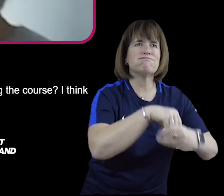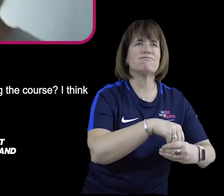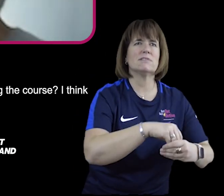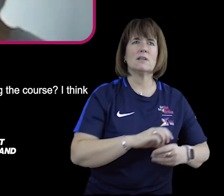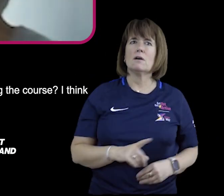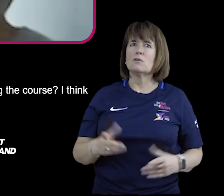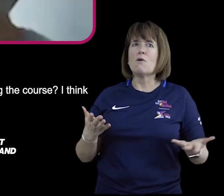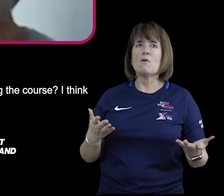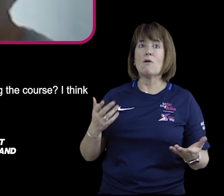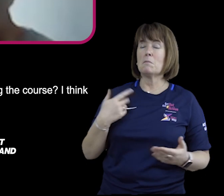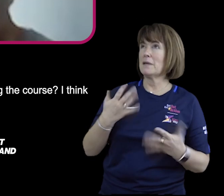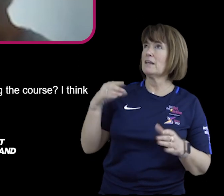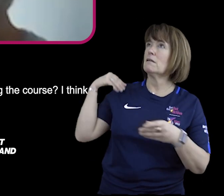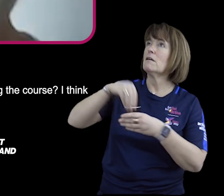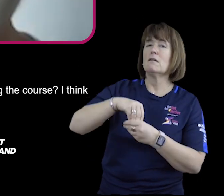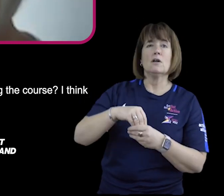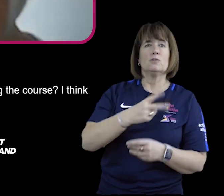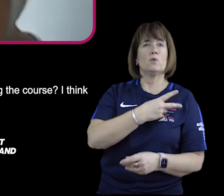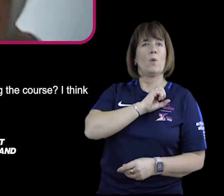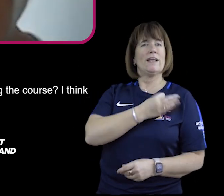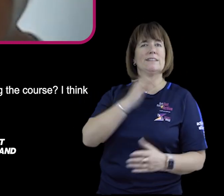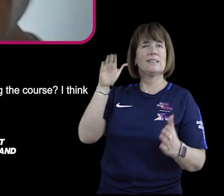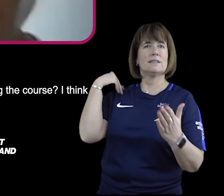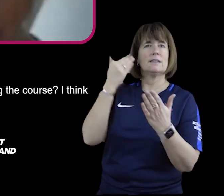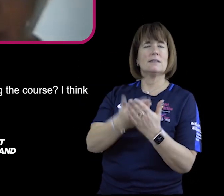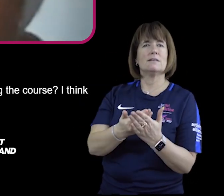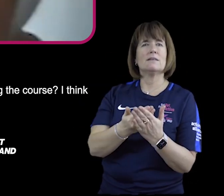No, I mean, I've been doing it since